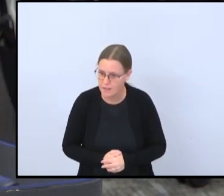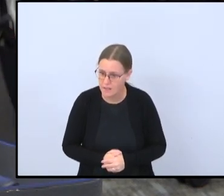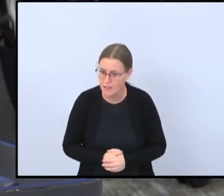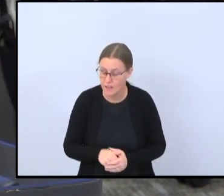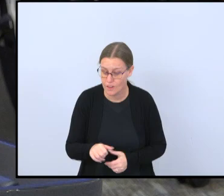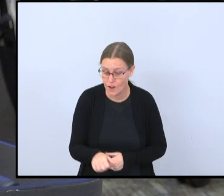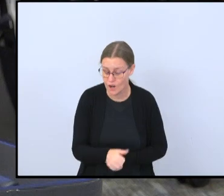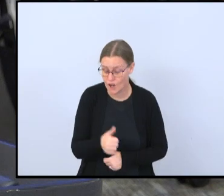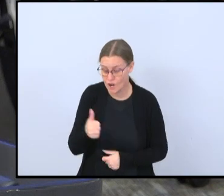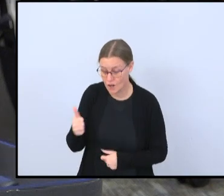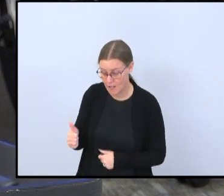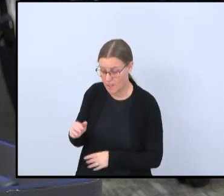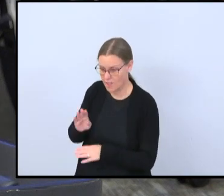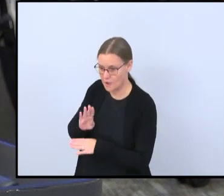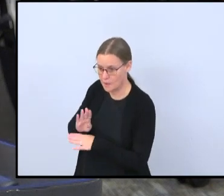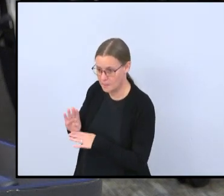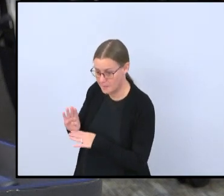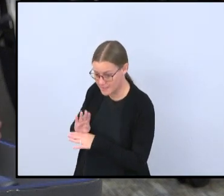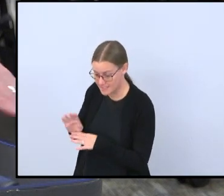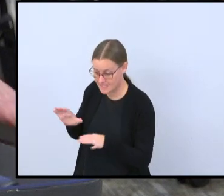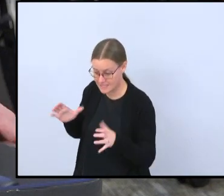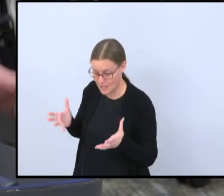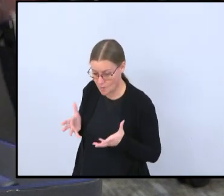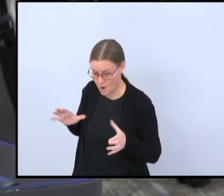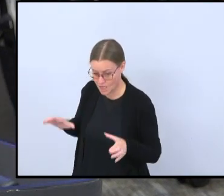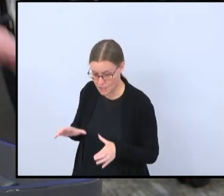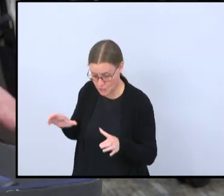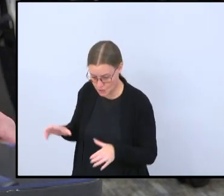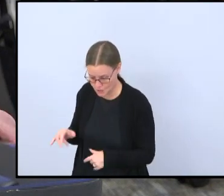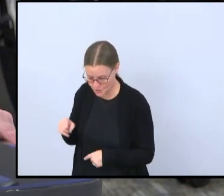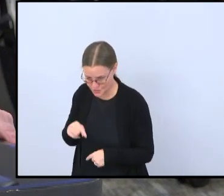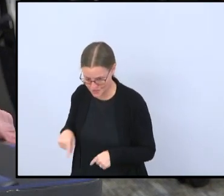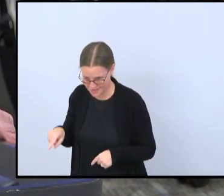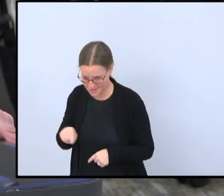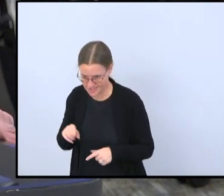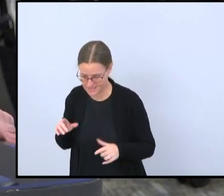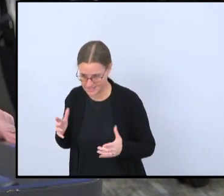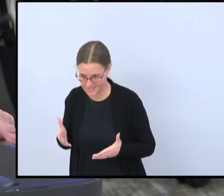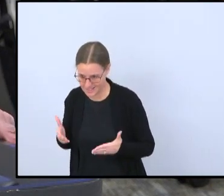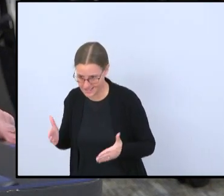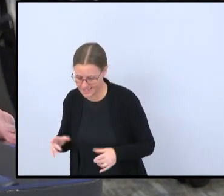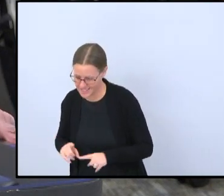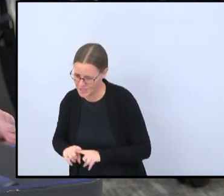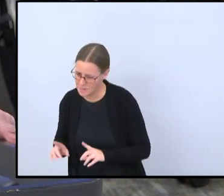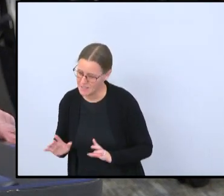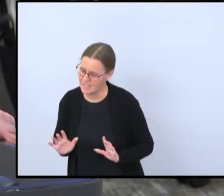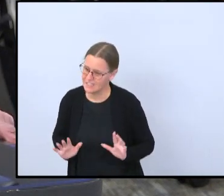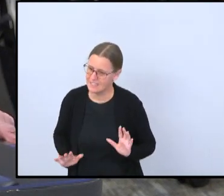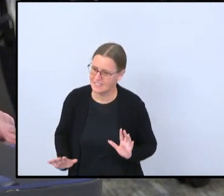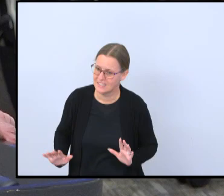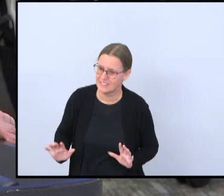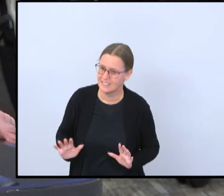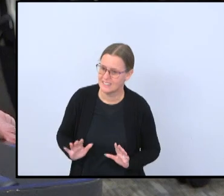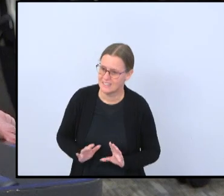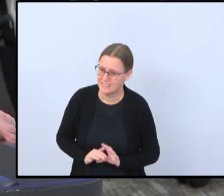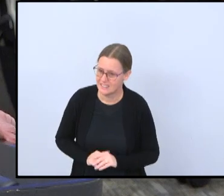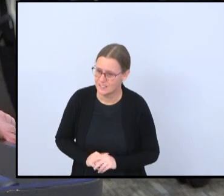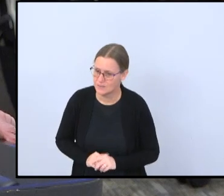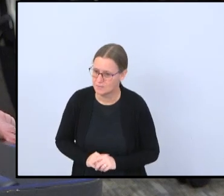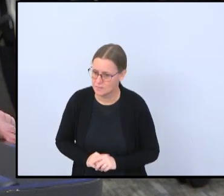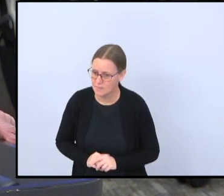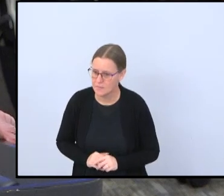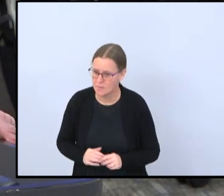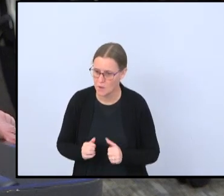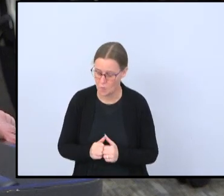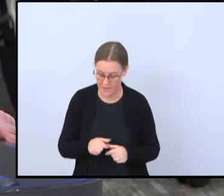there that want to do this sort of thing, but because of the safeguards, I think with the